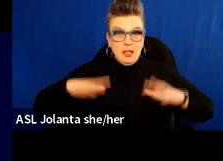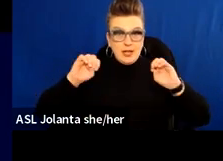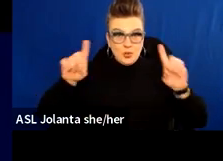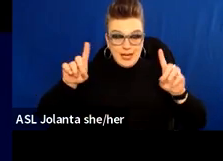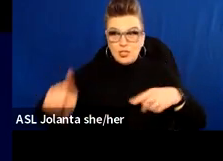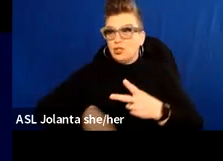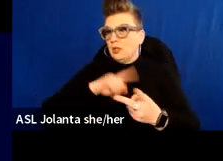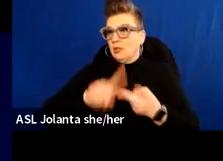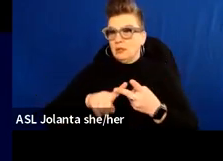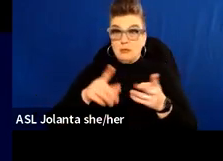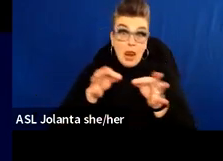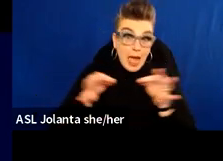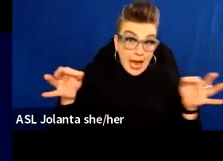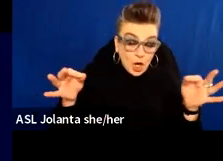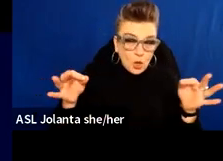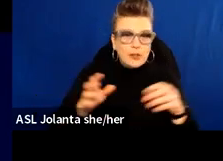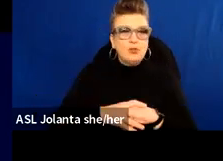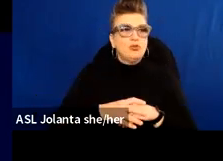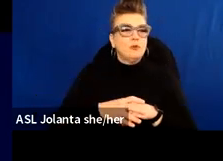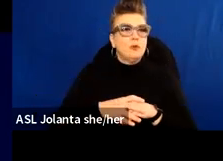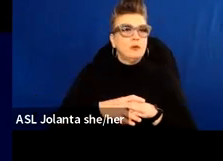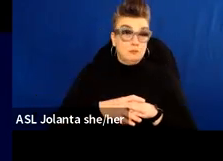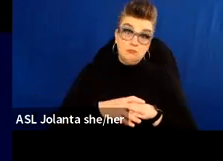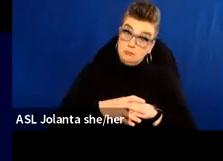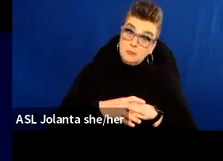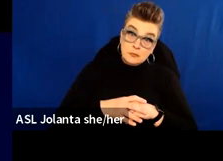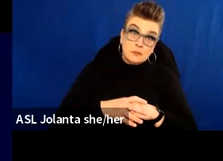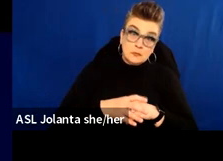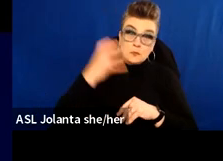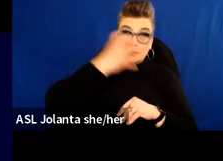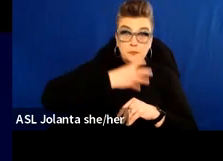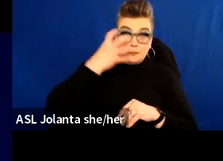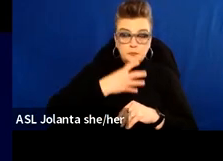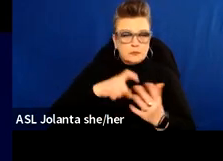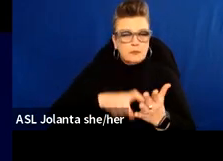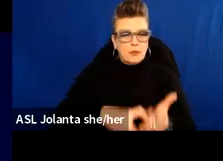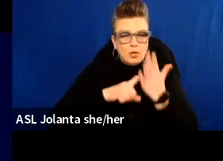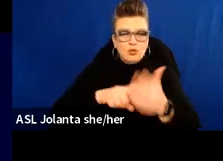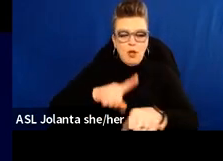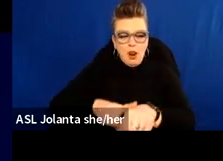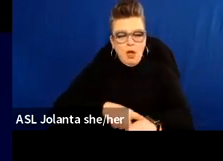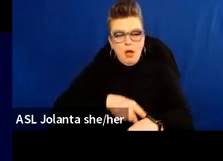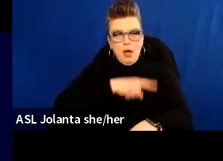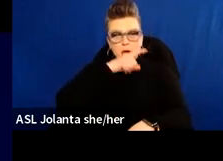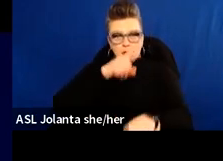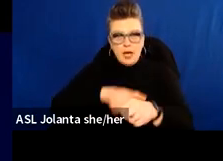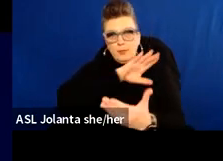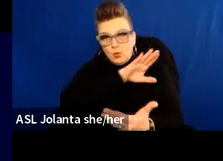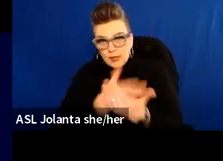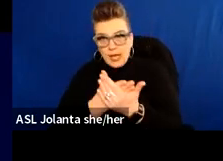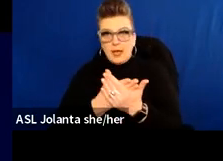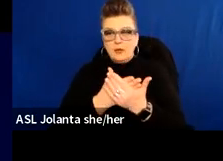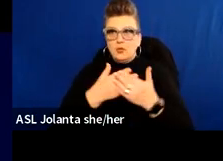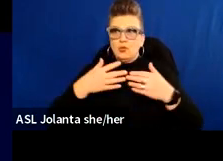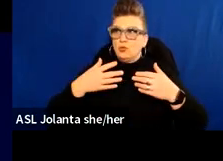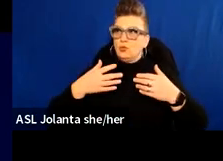others so it was a big it was a it was a long time to get to the point where this committee agreed with putting mass core